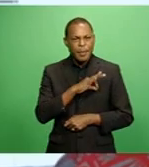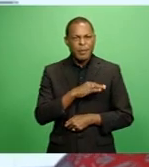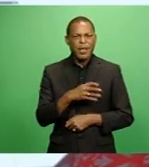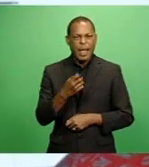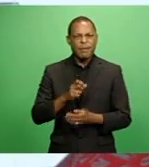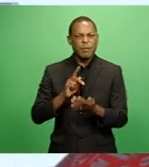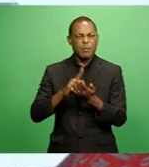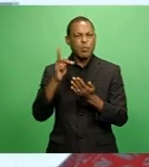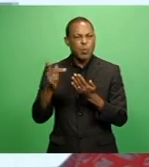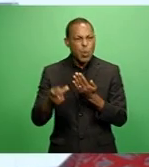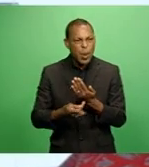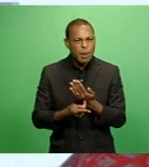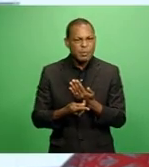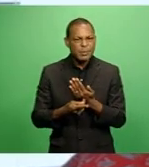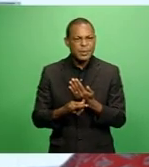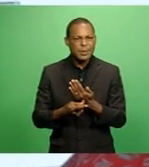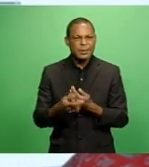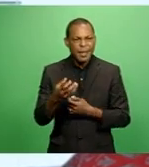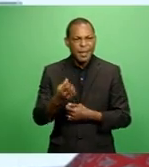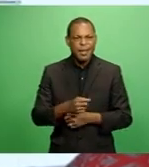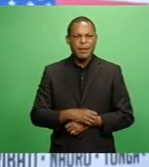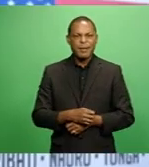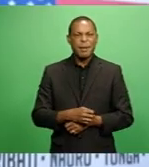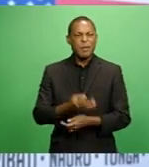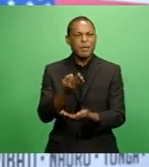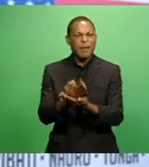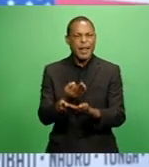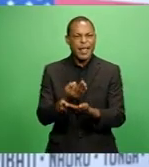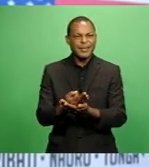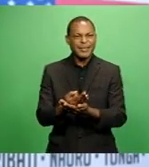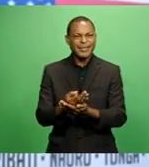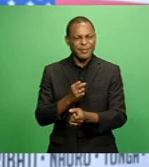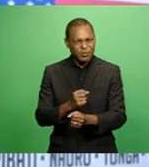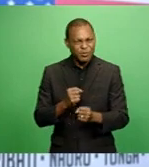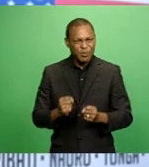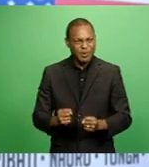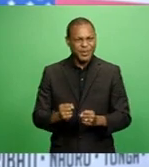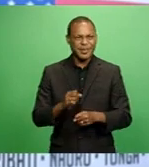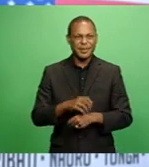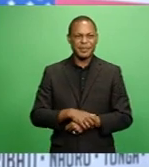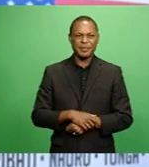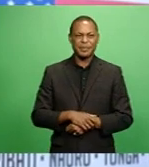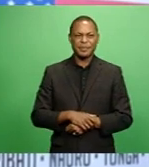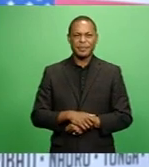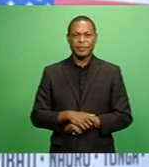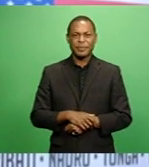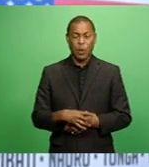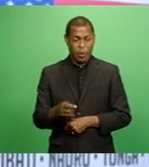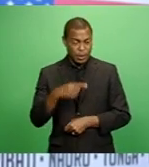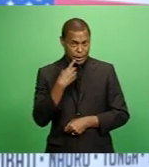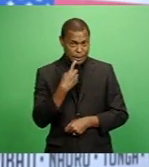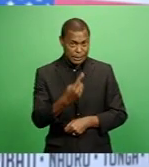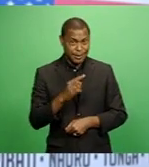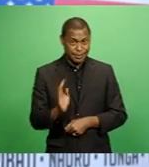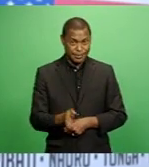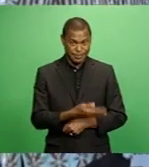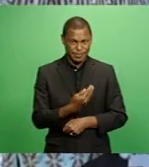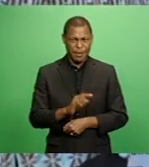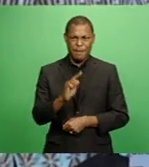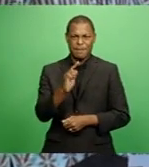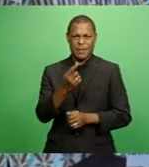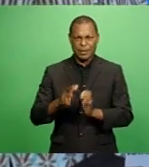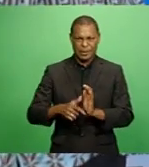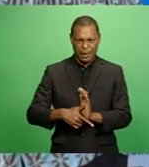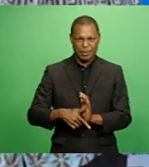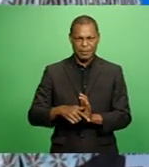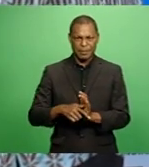programs around ensuring financial stability. United States Charge d'Affaires Tony Grubel says, as first-time donors, the